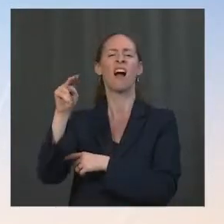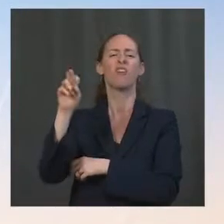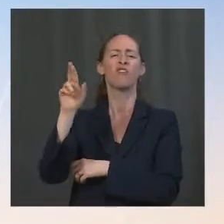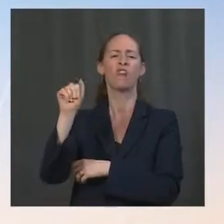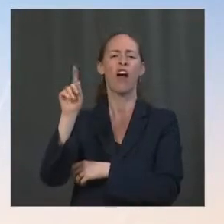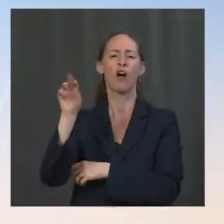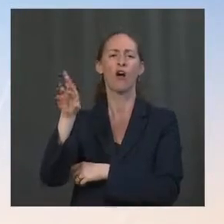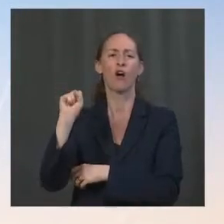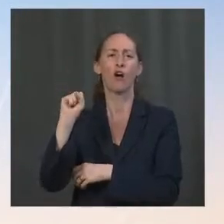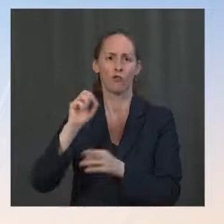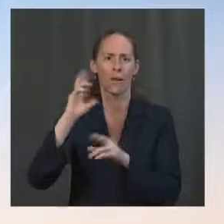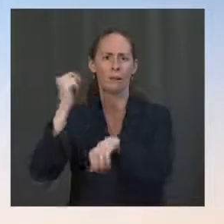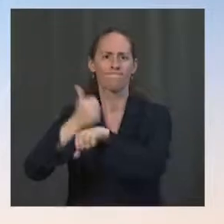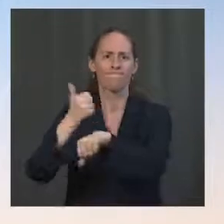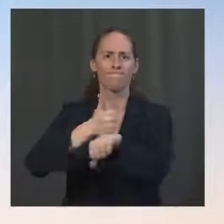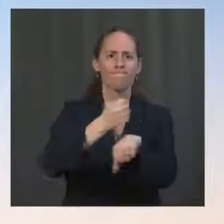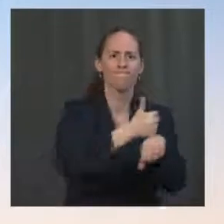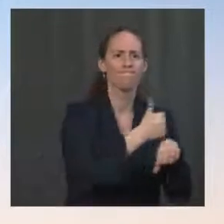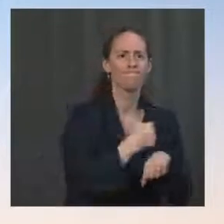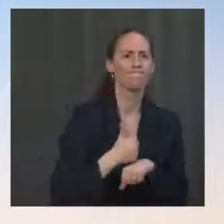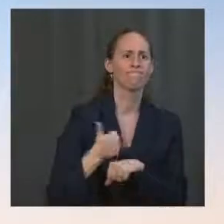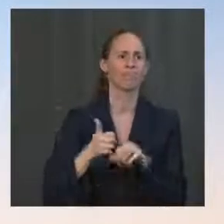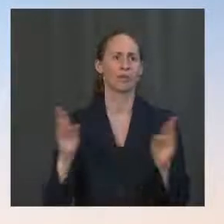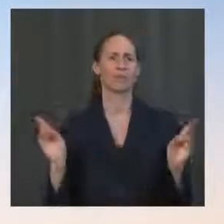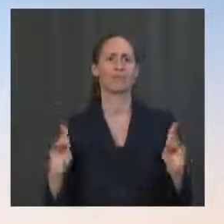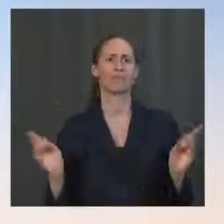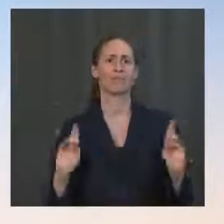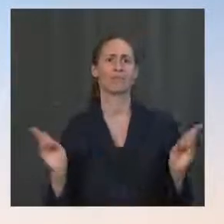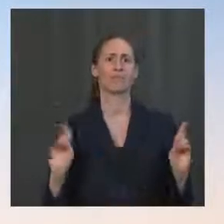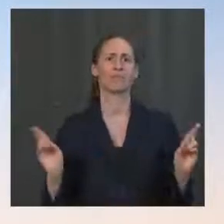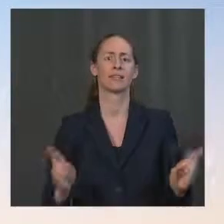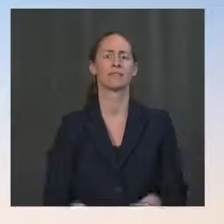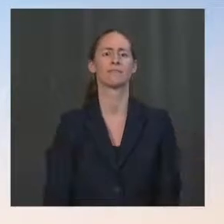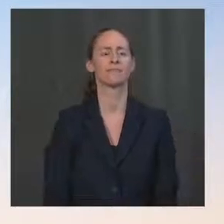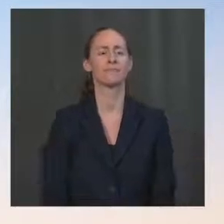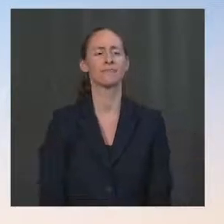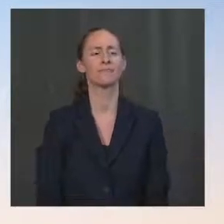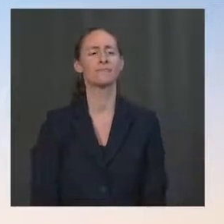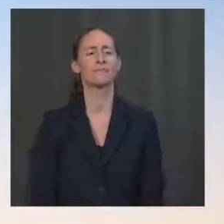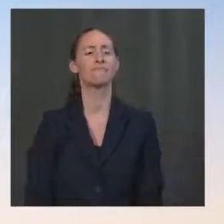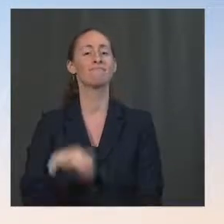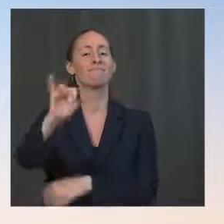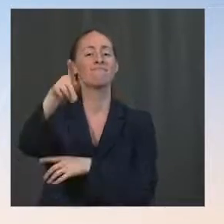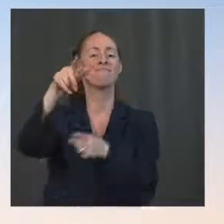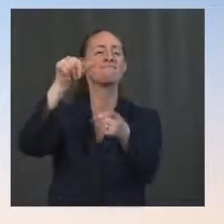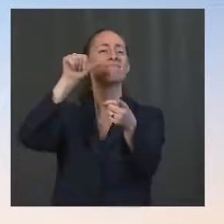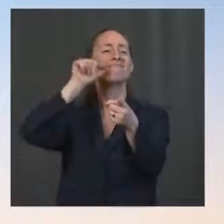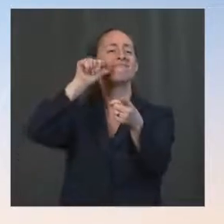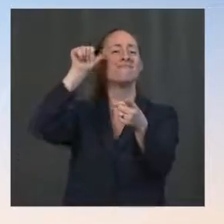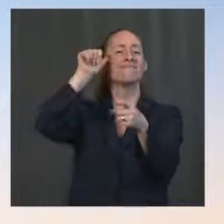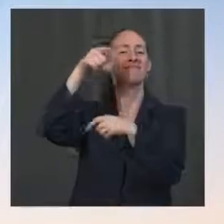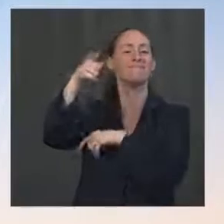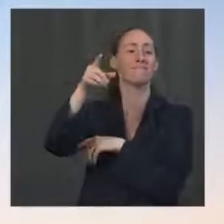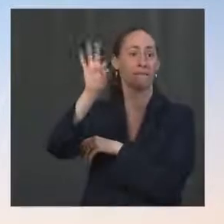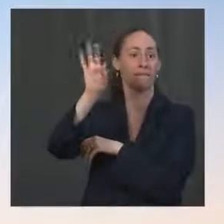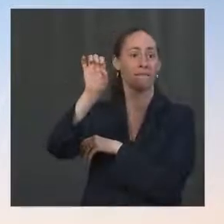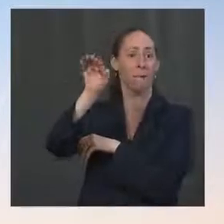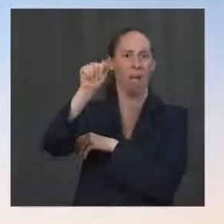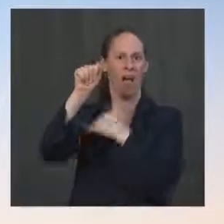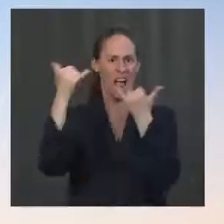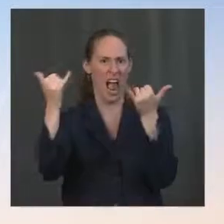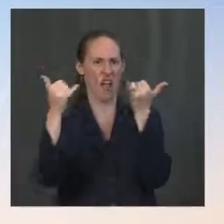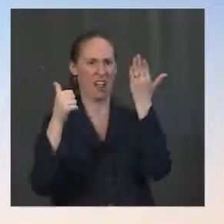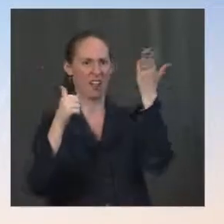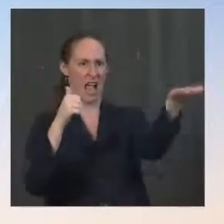region over the course of the next day. I also noted that yesterday, as you know, the FEMA administration was down in the region. The president will speak with the